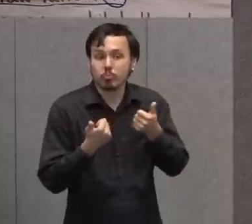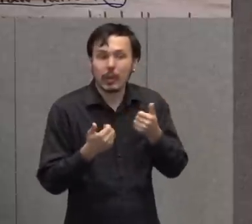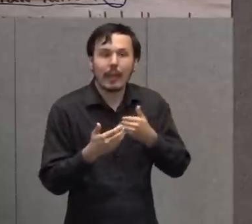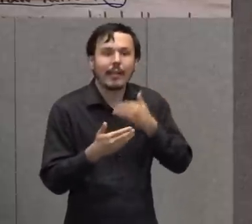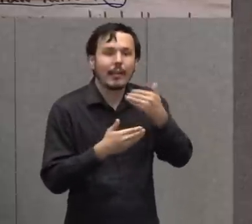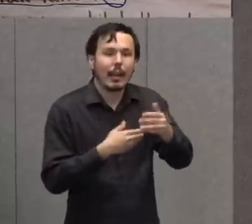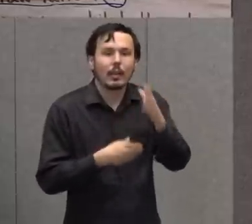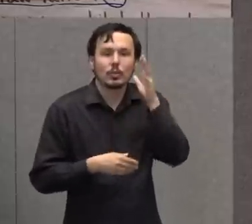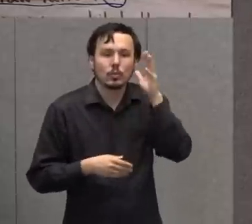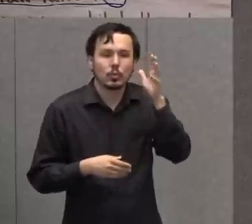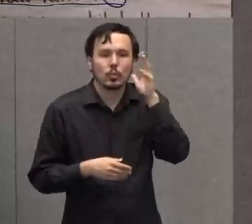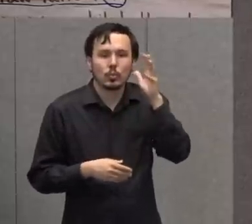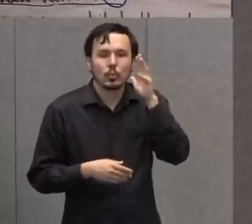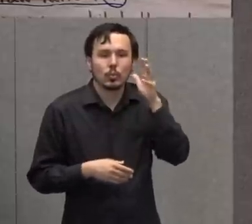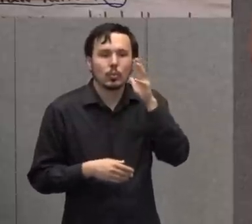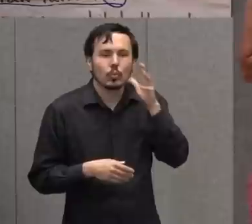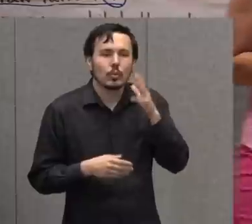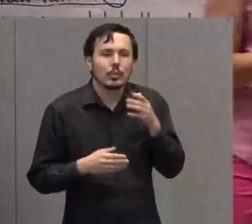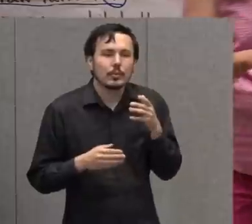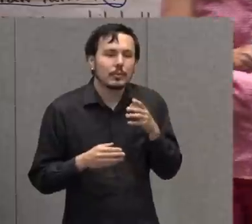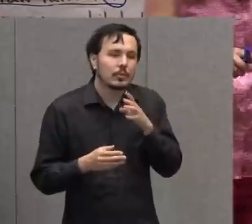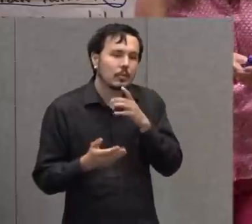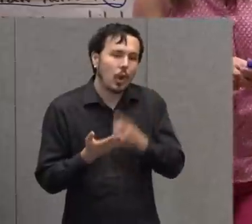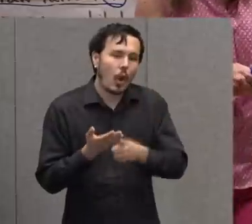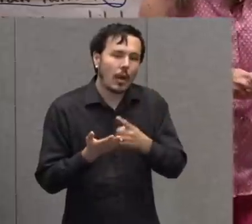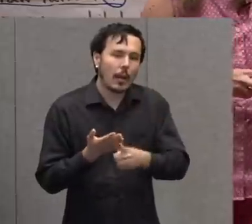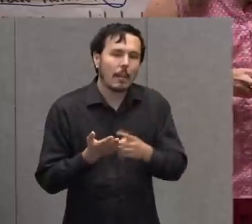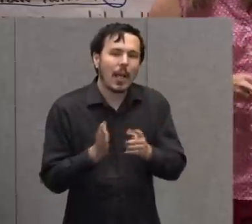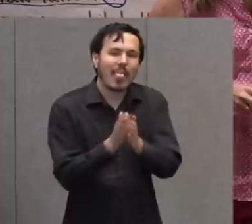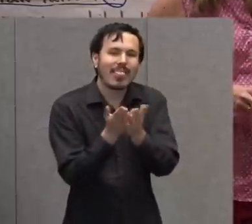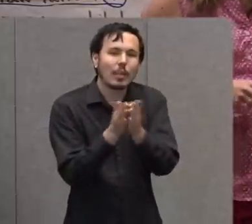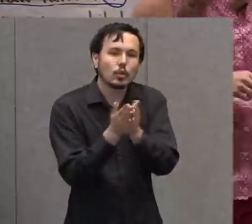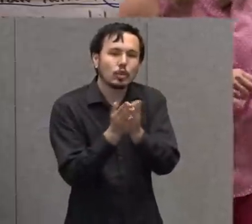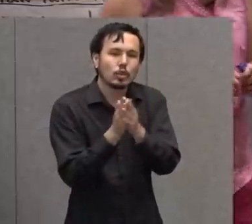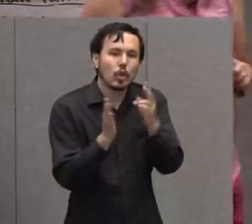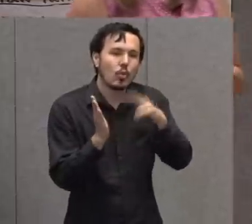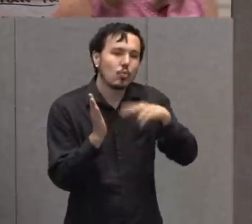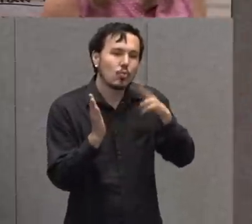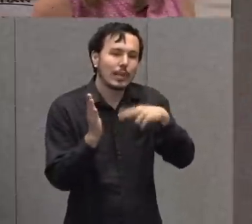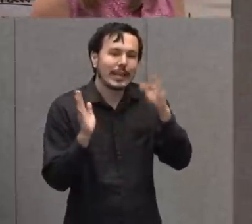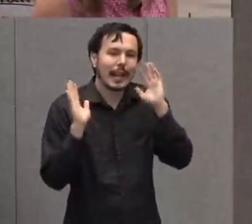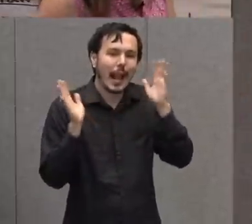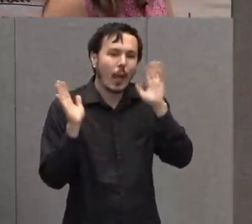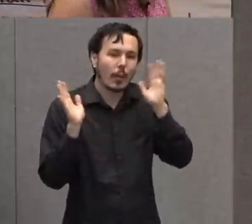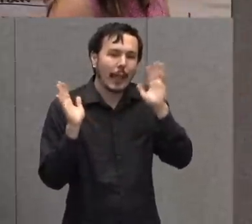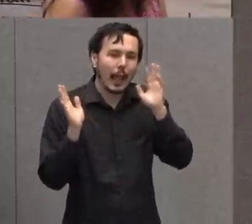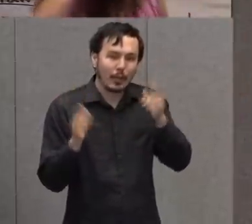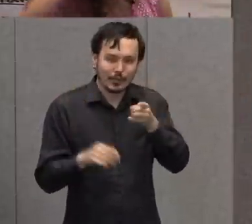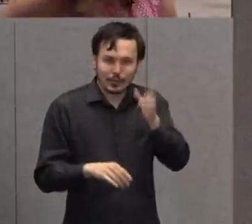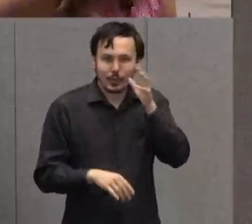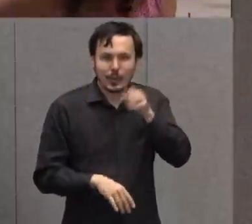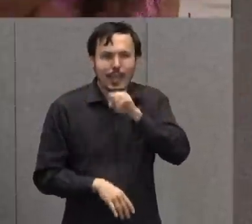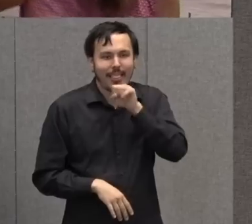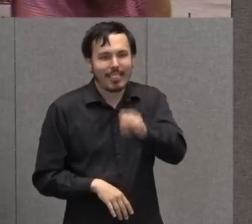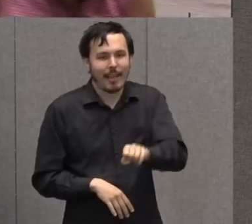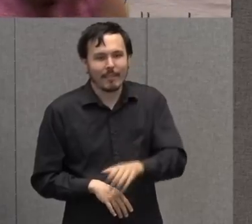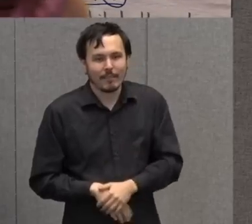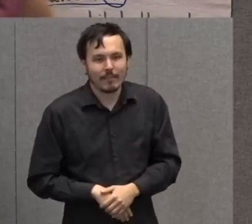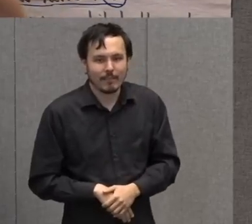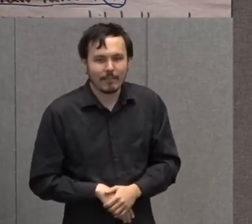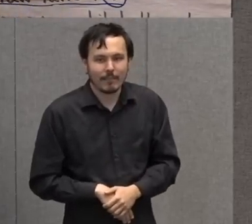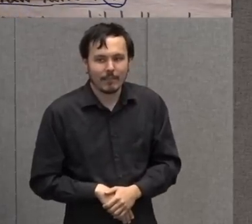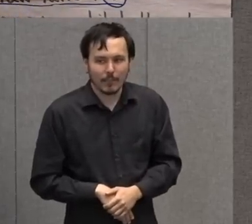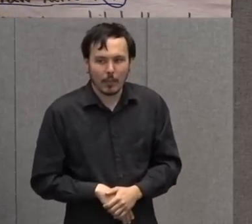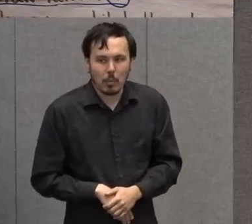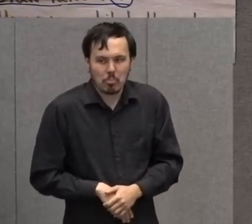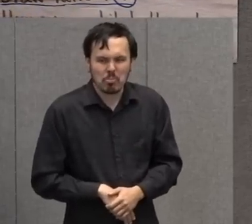going to move into some literature and a read aloud with you that you guys are going to love.